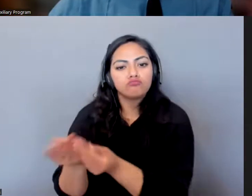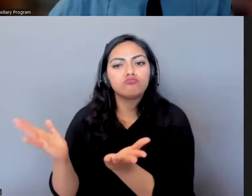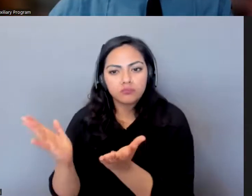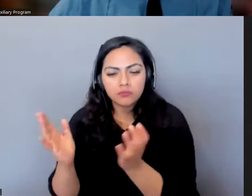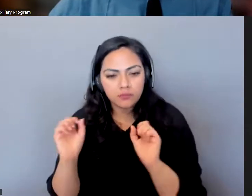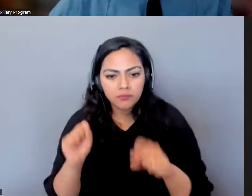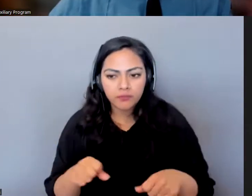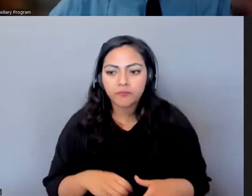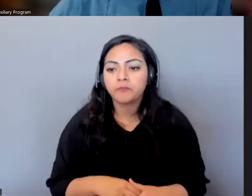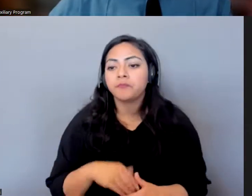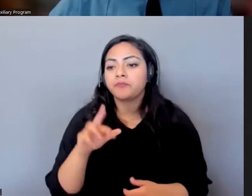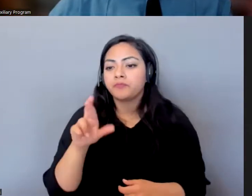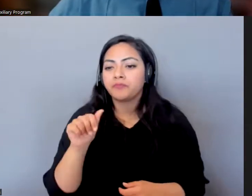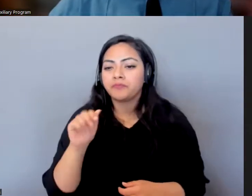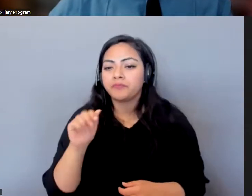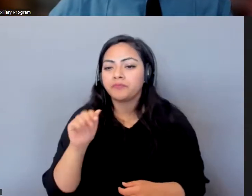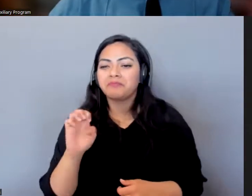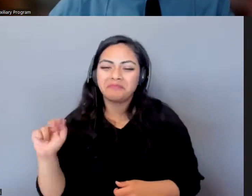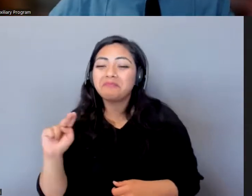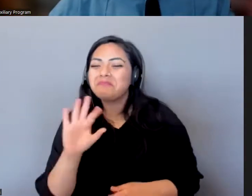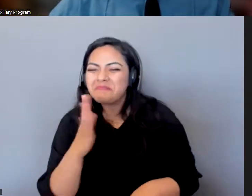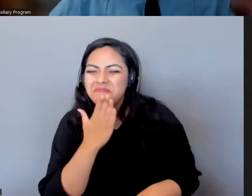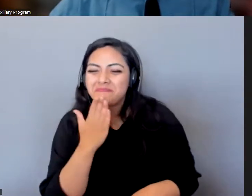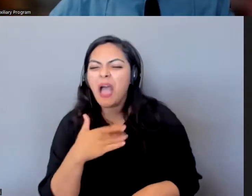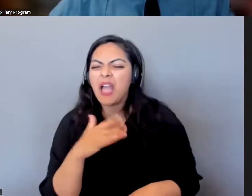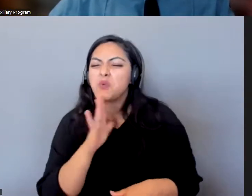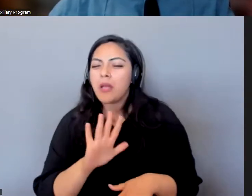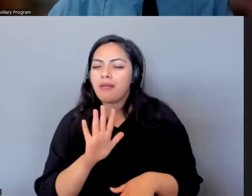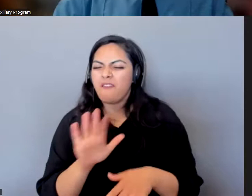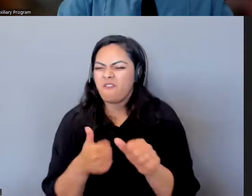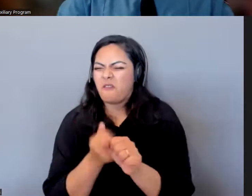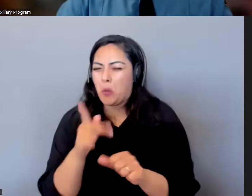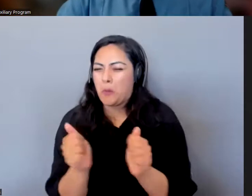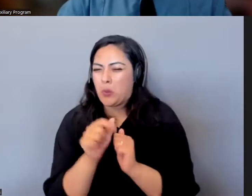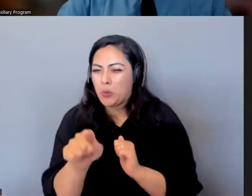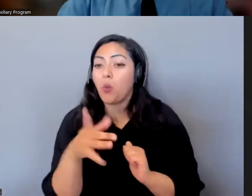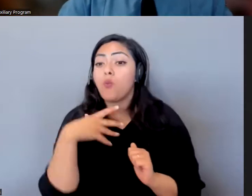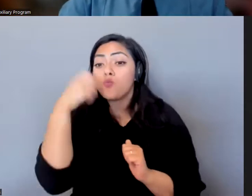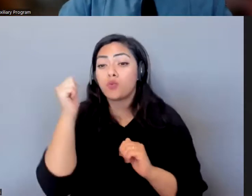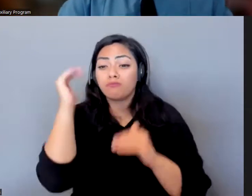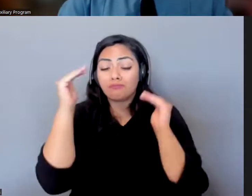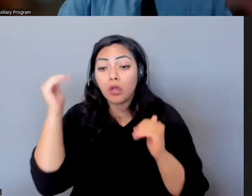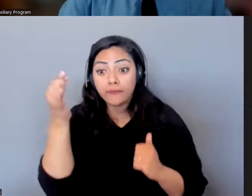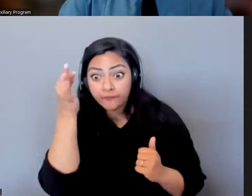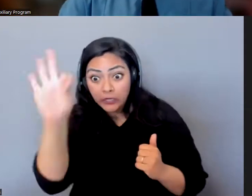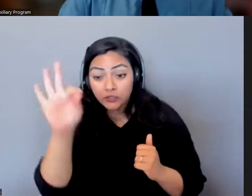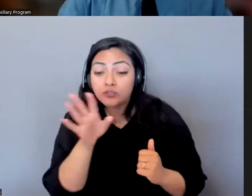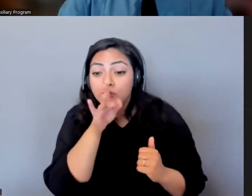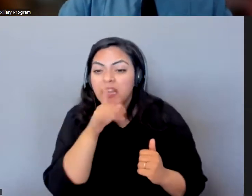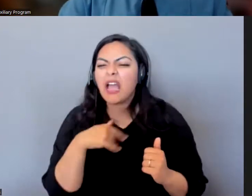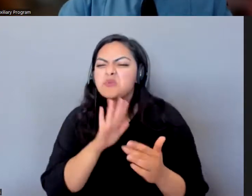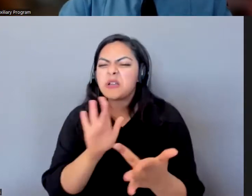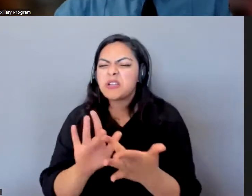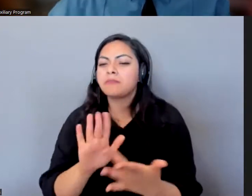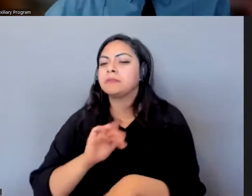this webinar and book a session for the Francophone older adults that want to take Perfect. part in this presentation.